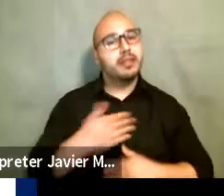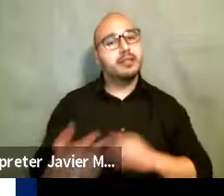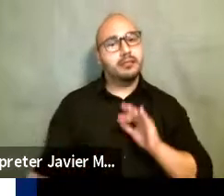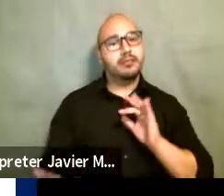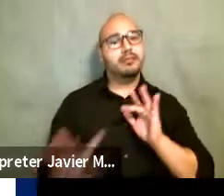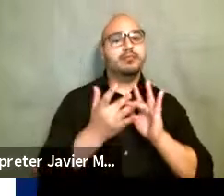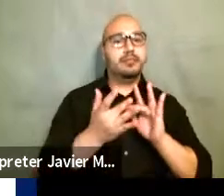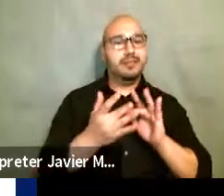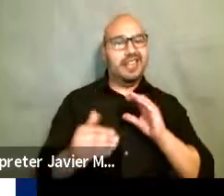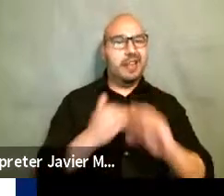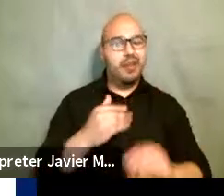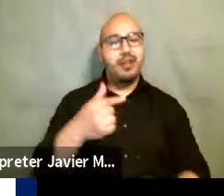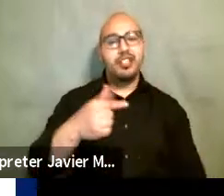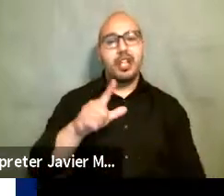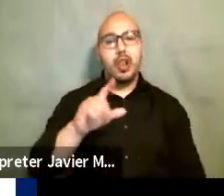at